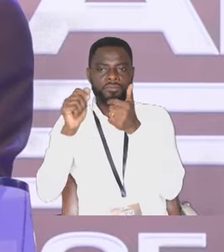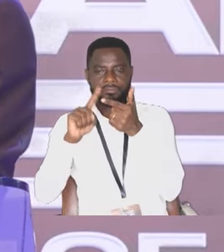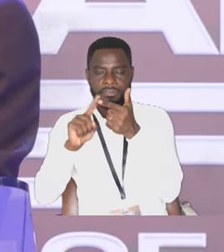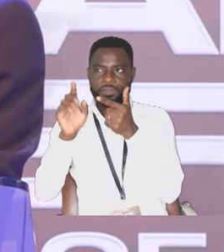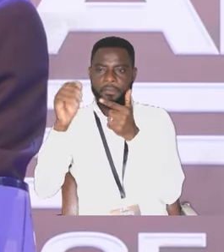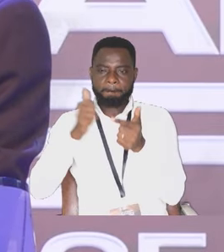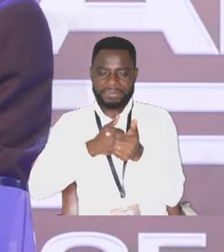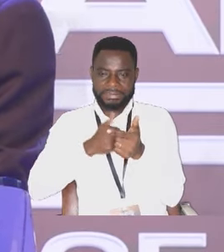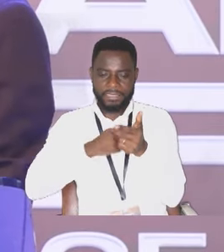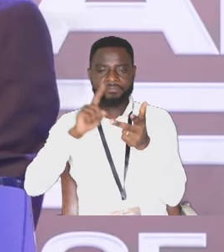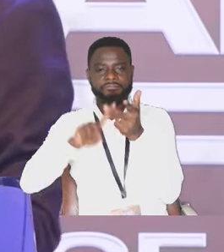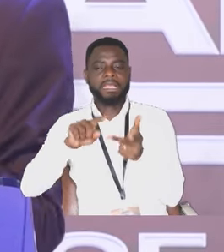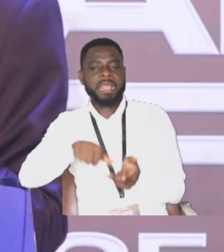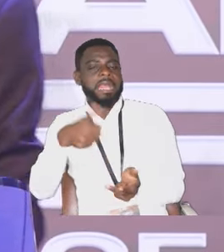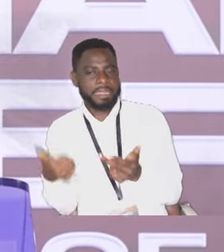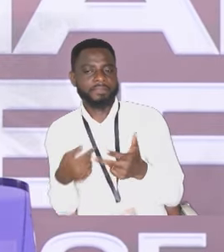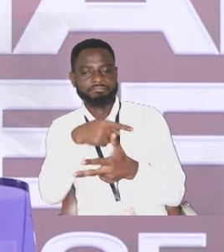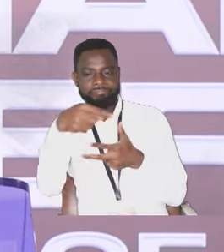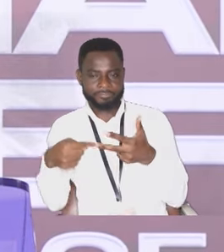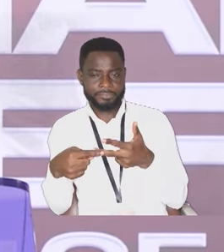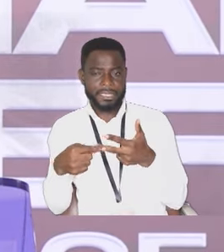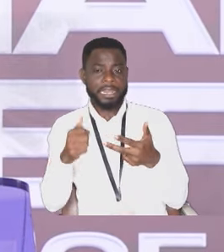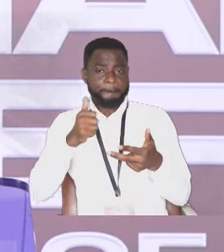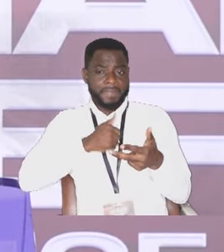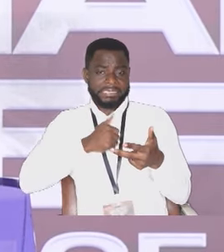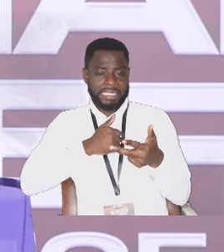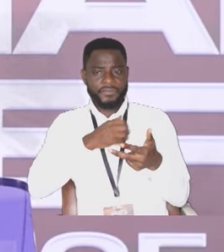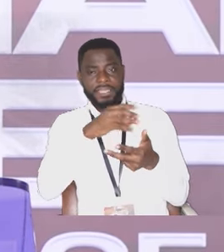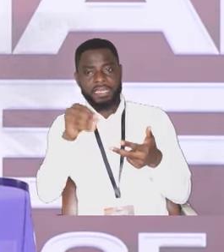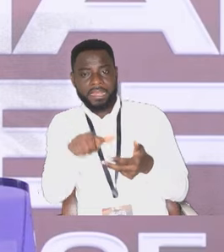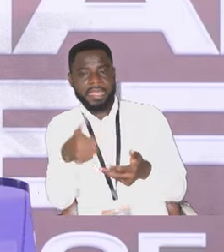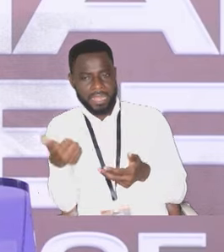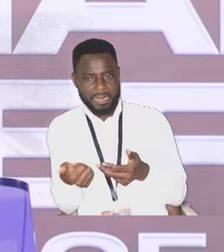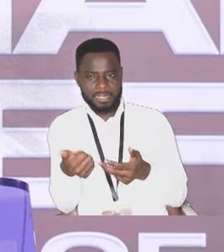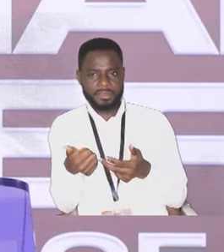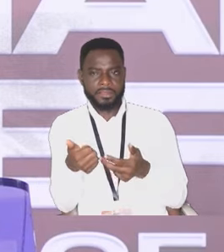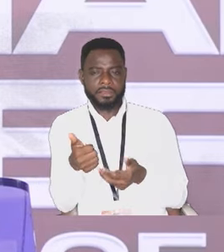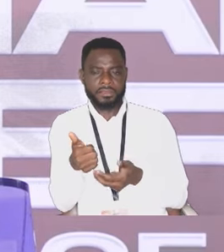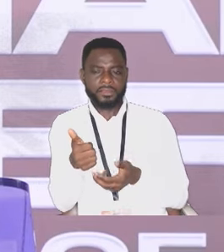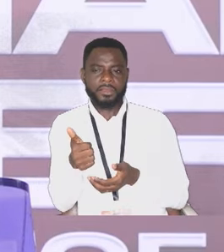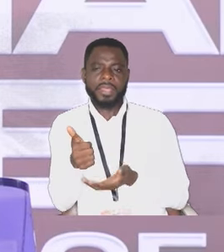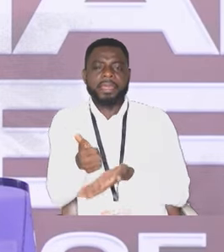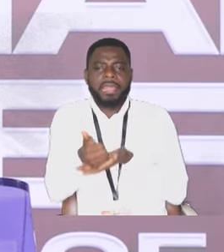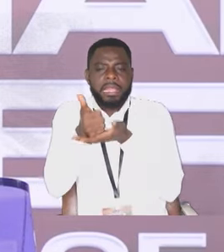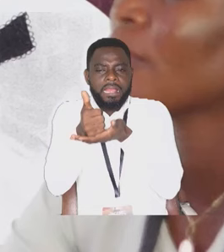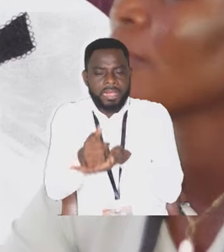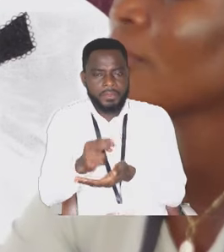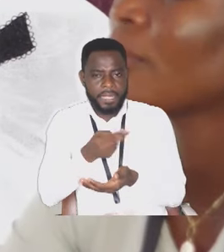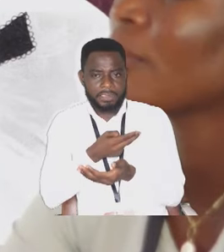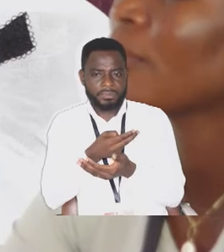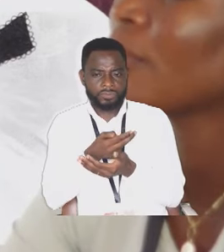others. So the myself and others bring us to this